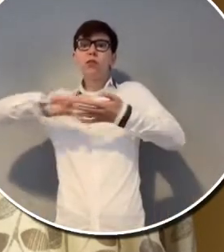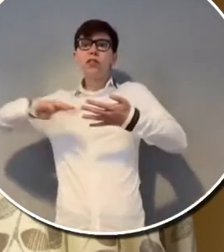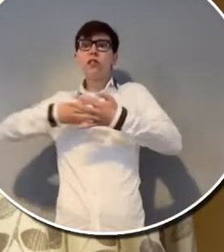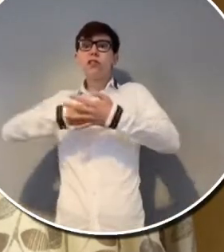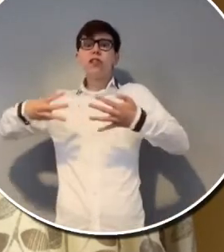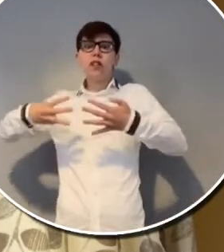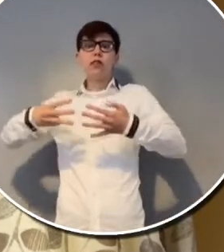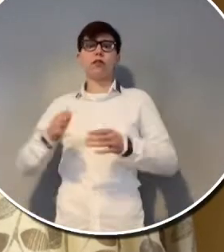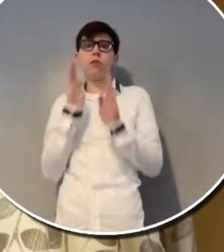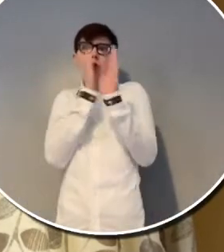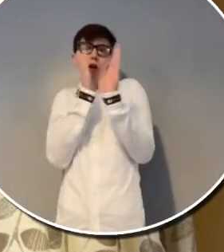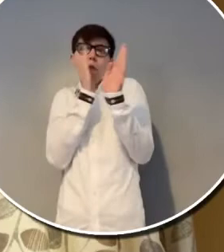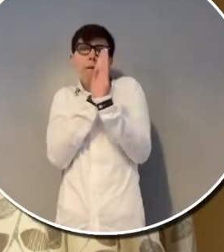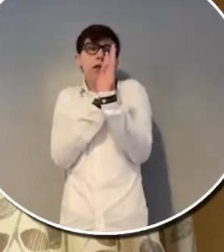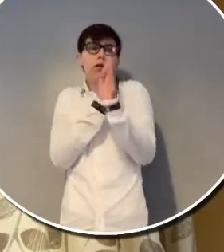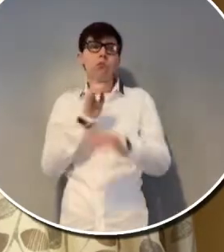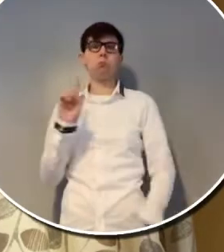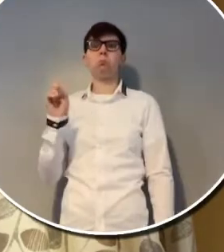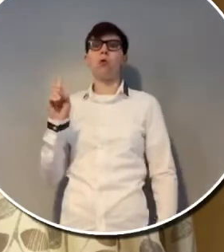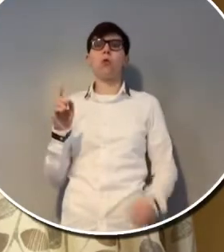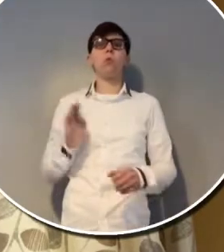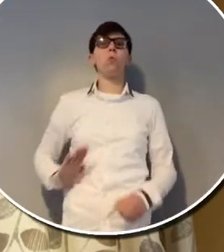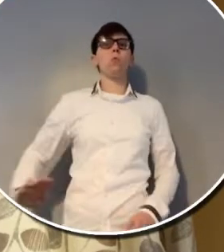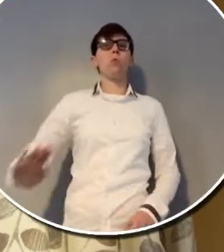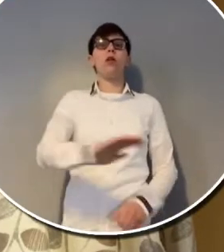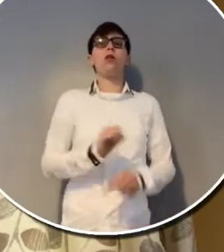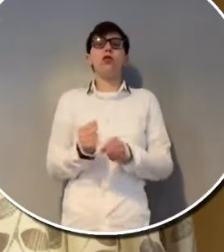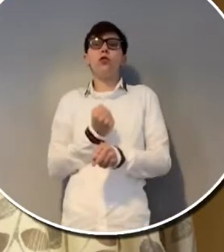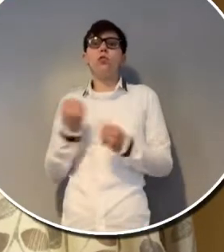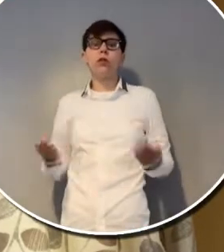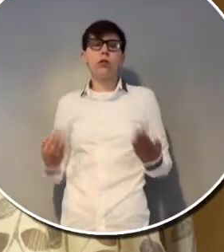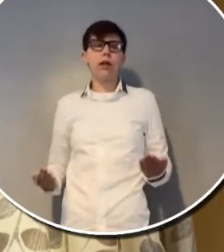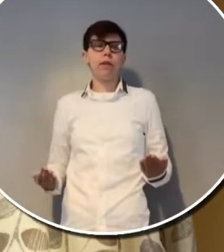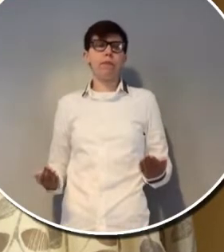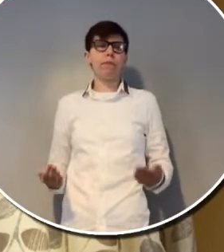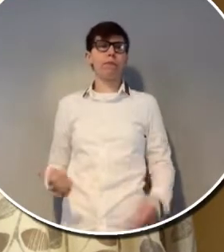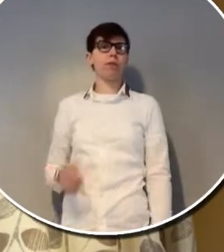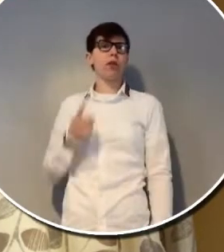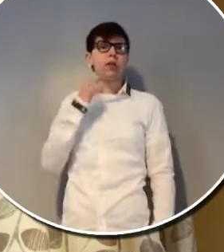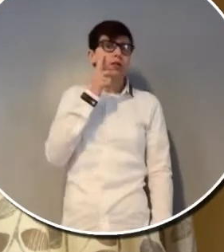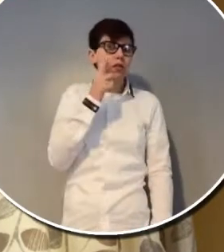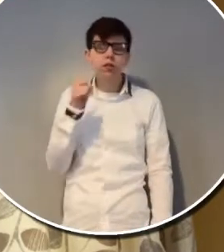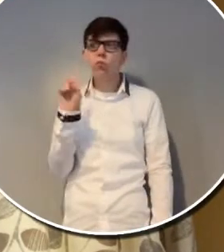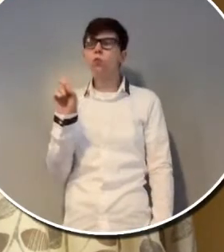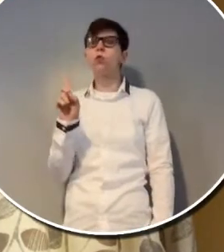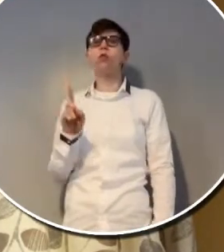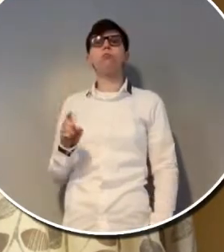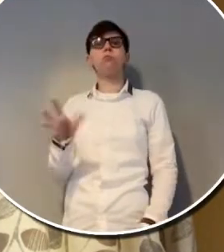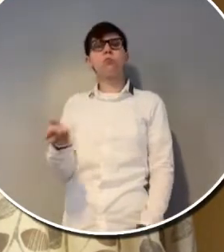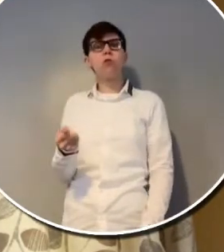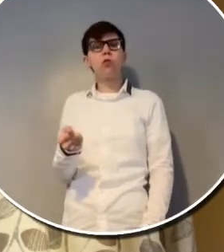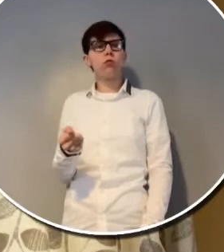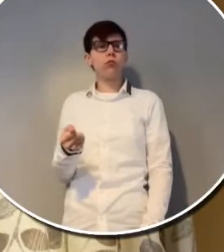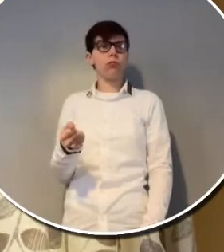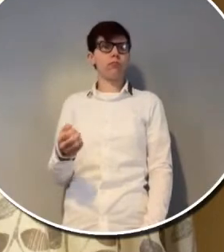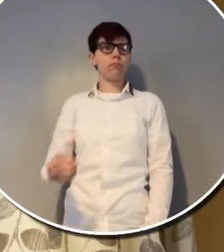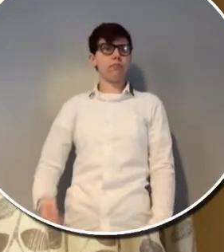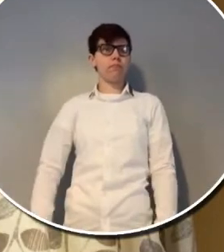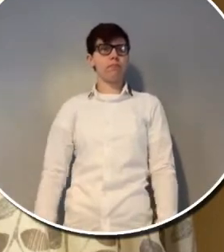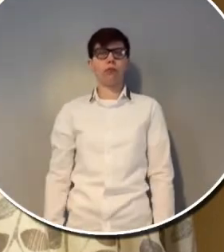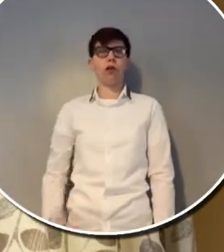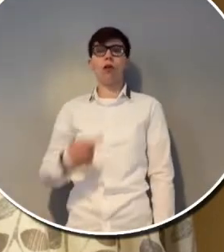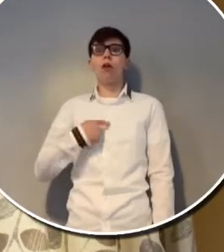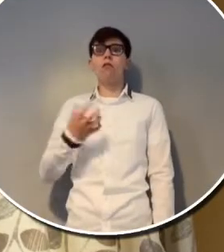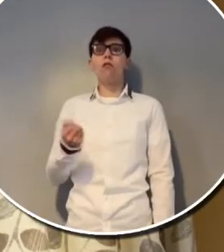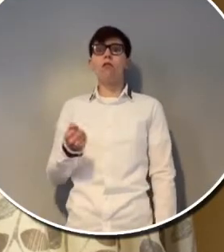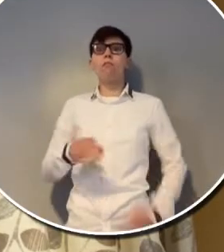little nets that we hide behind. So what we're going to do today is we're going to see what we've got. I've got a few friends to help me. I've